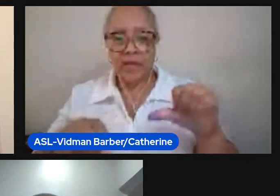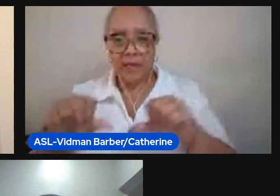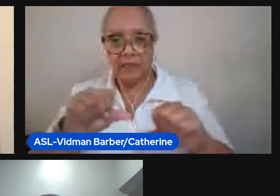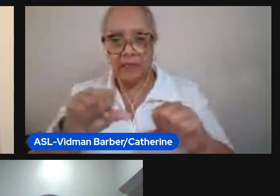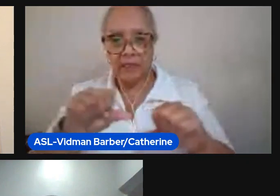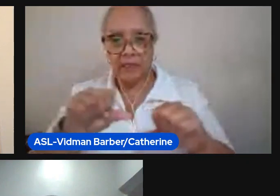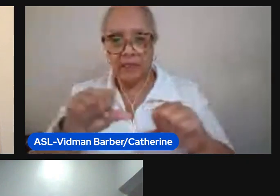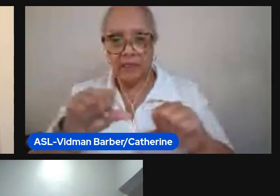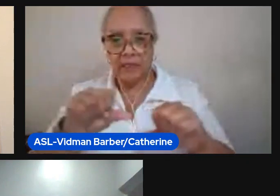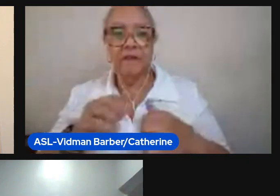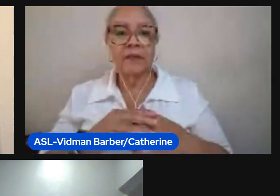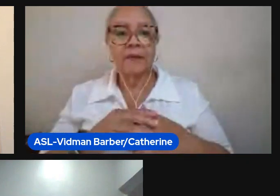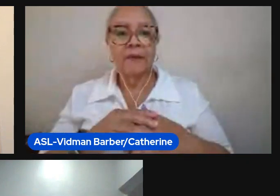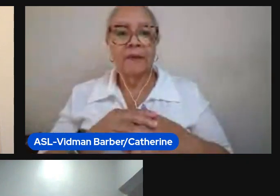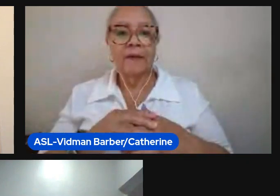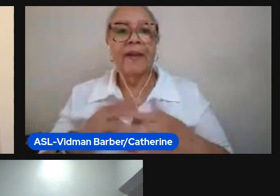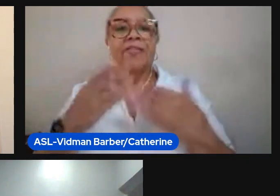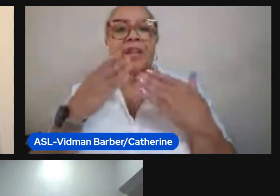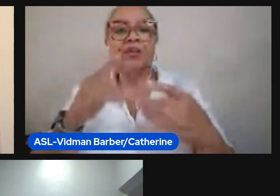much.